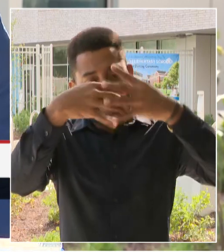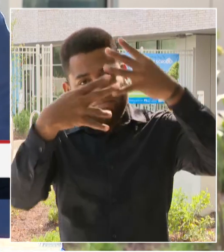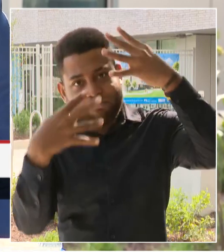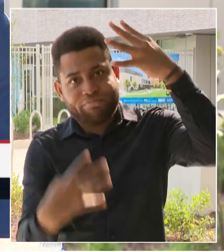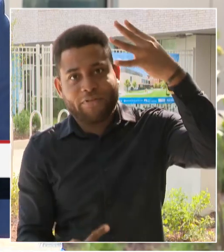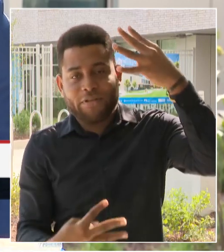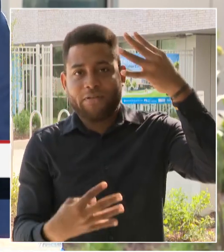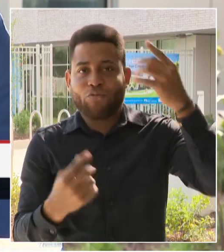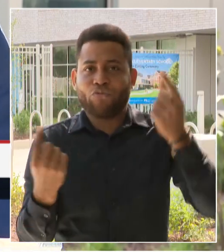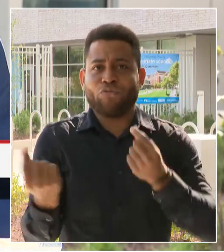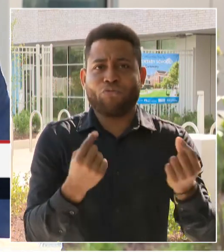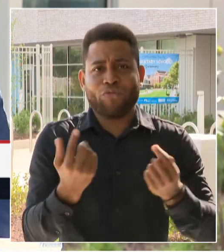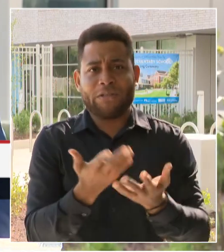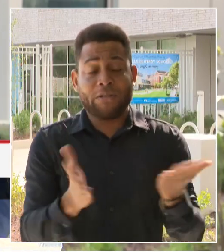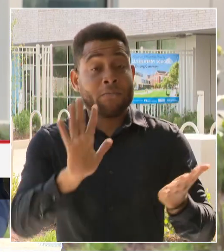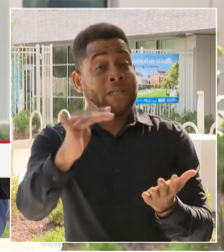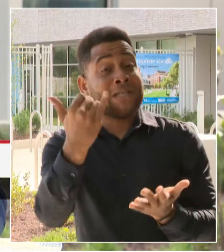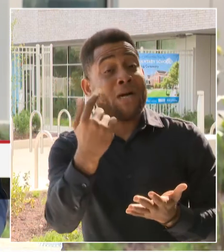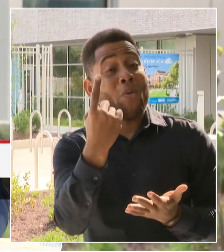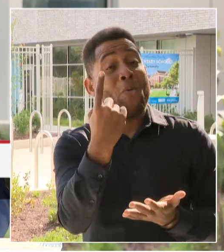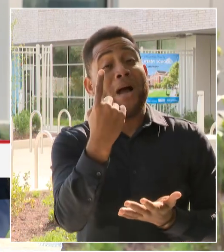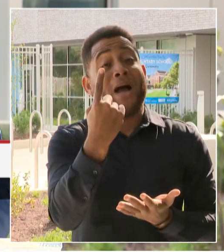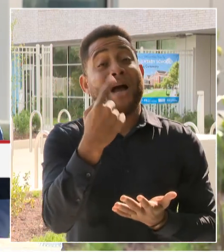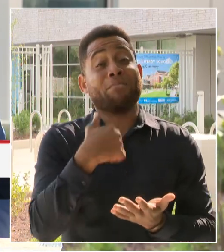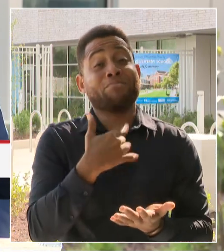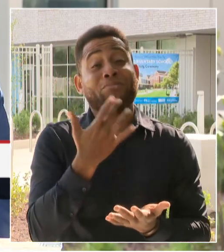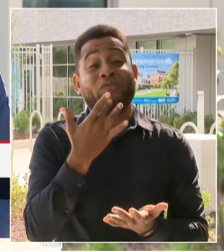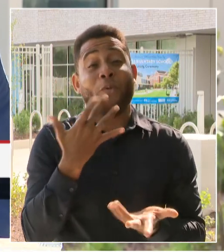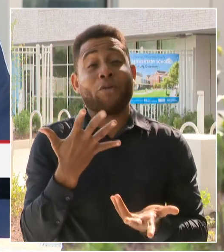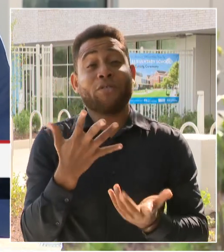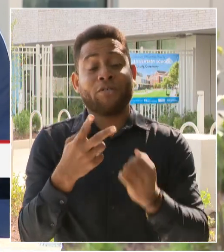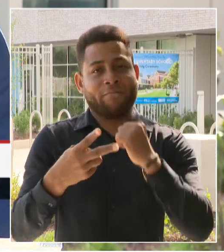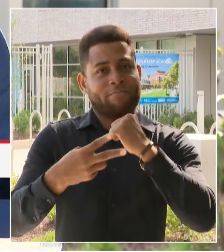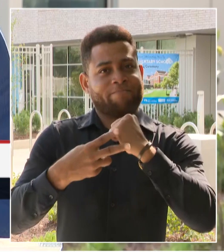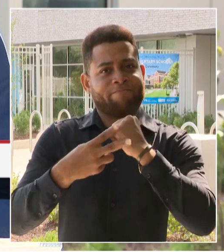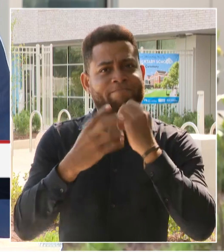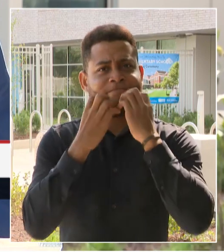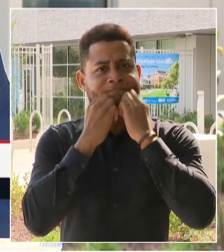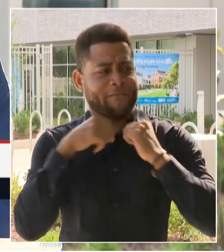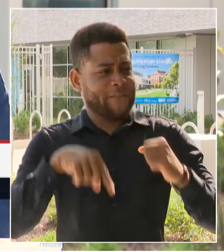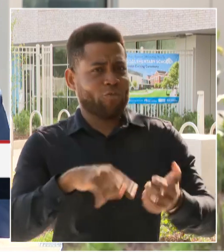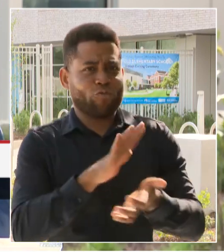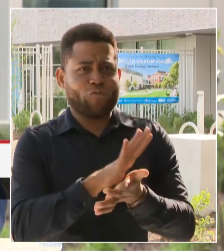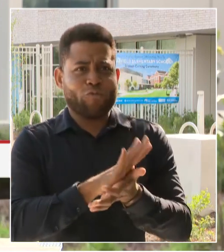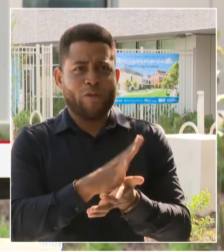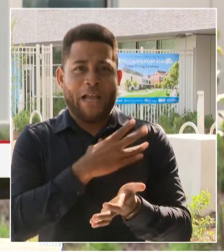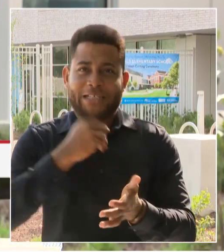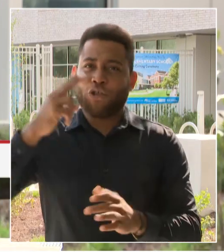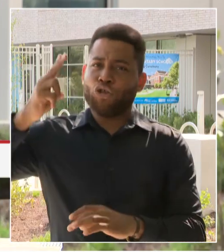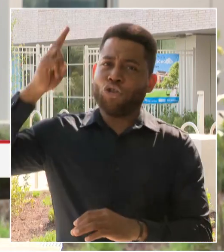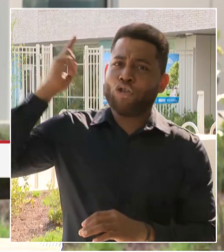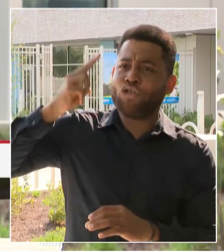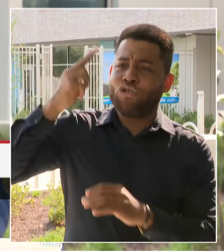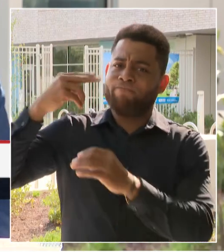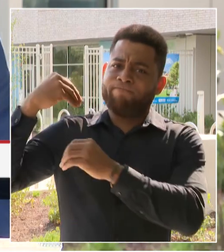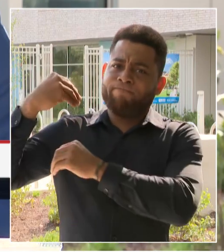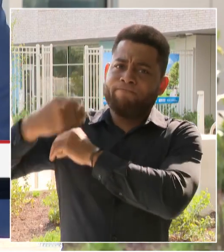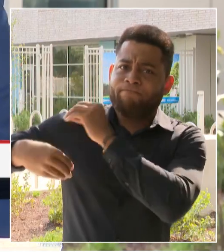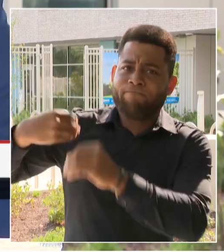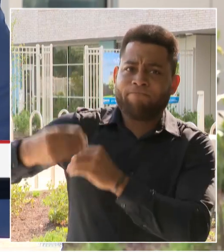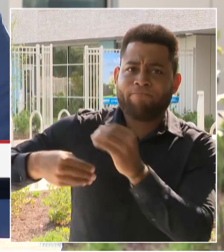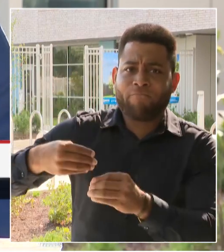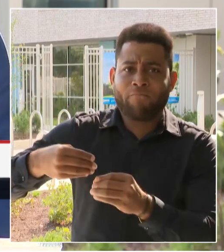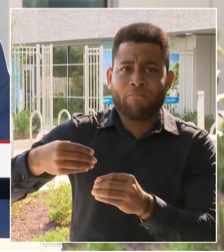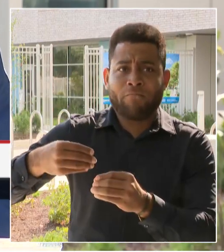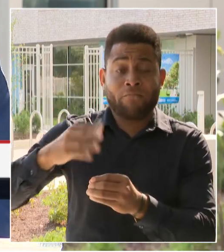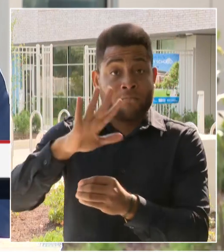our school and our city's heritage. You see, the original Garfield School building, which was restored as part of this project,